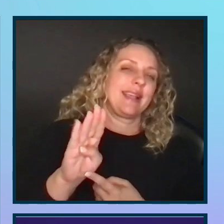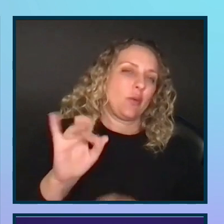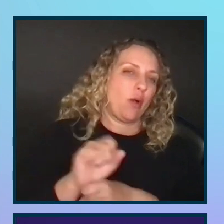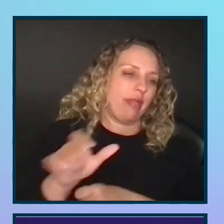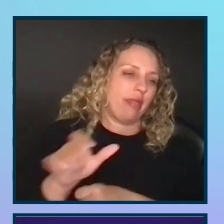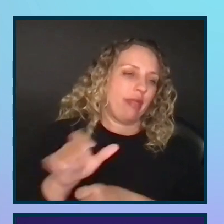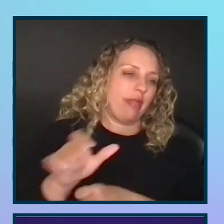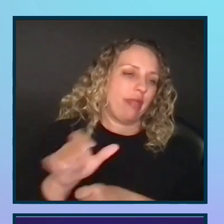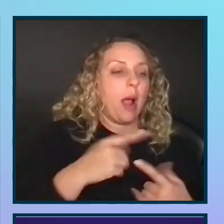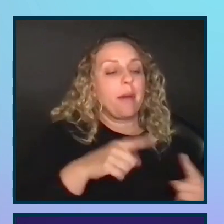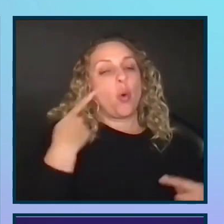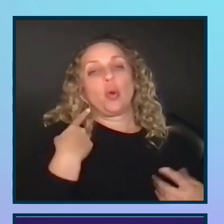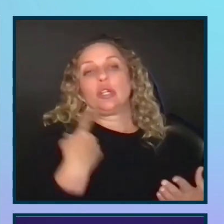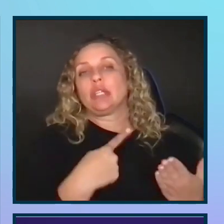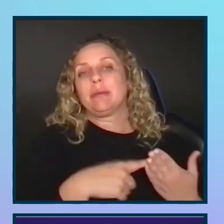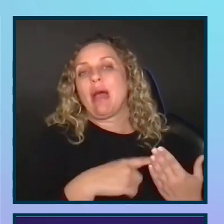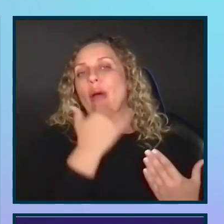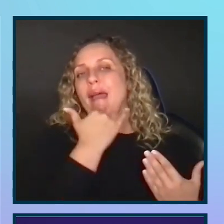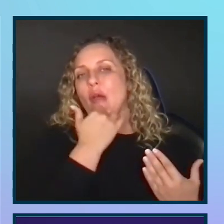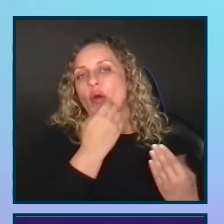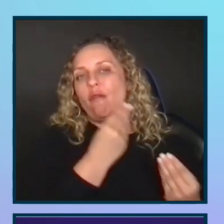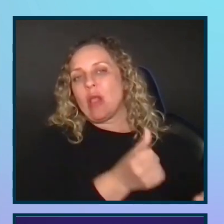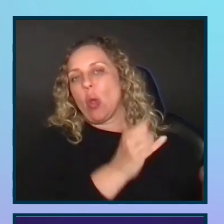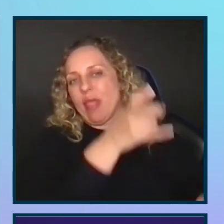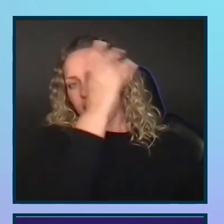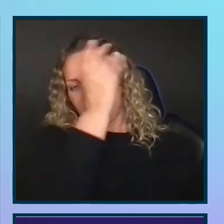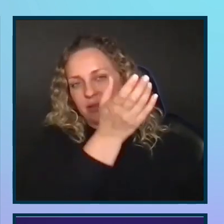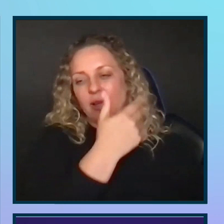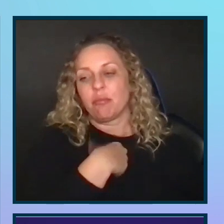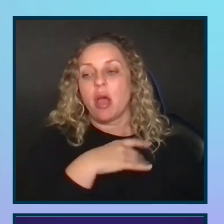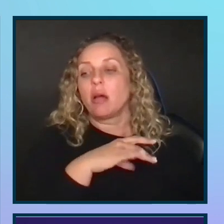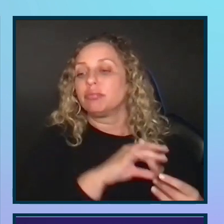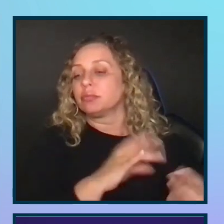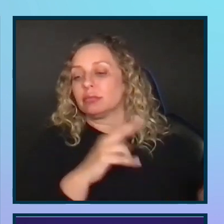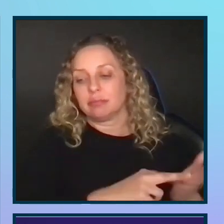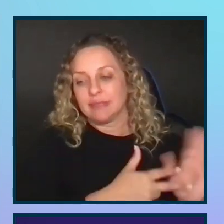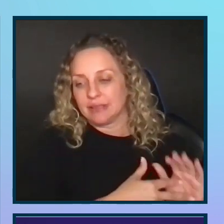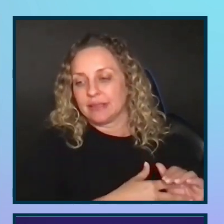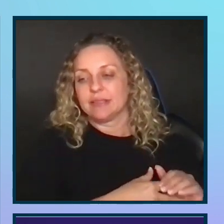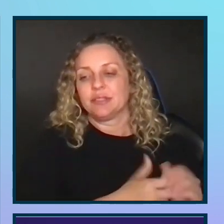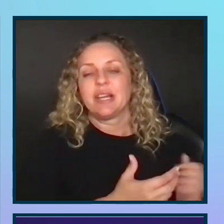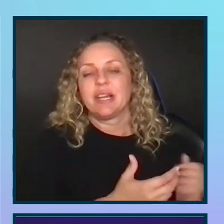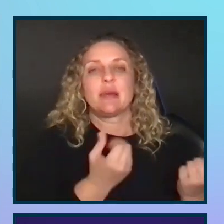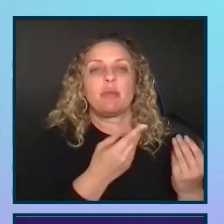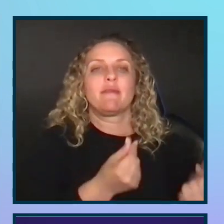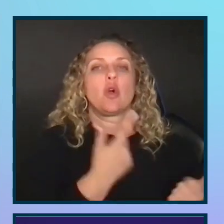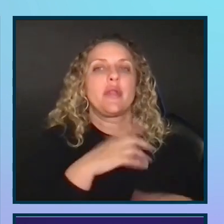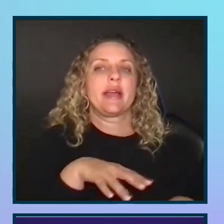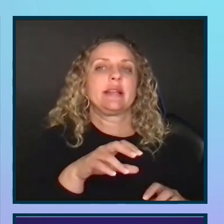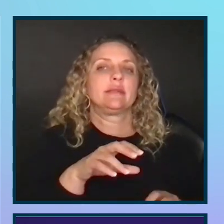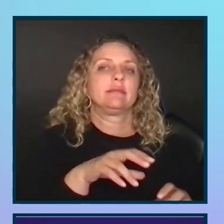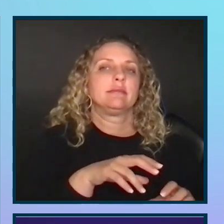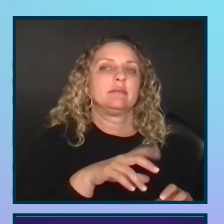of error flows. So when I'm referring to an error flow, I'm referring to a separate flow that takes the user out.